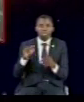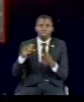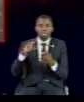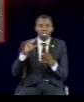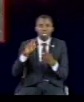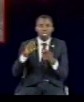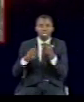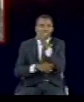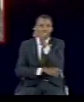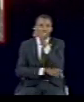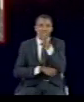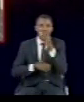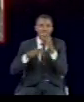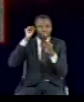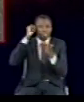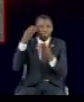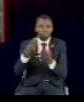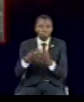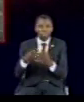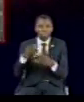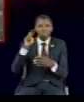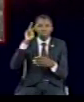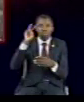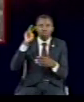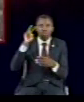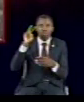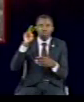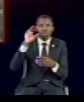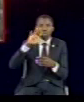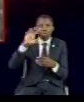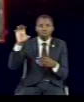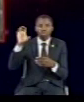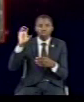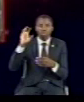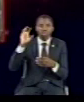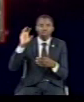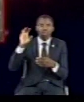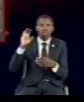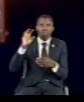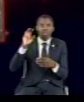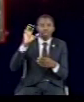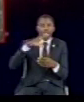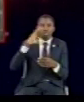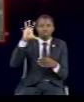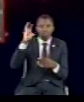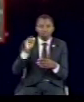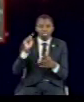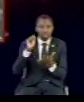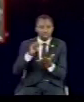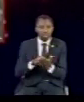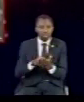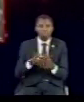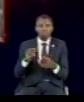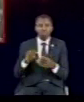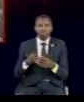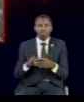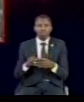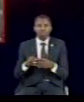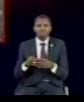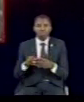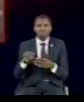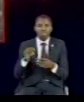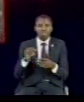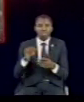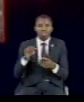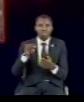232,000. I went to the bank to confirm, but since it was true, they said the boy that is stealing